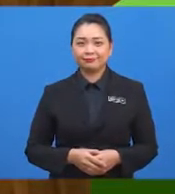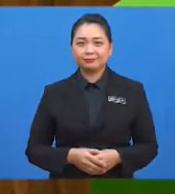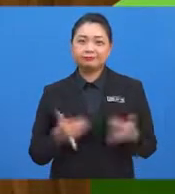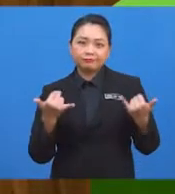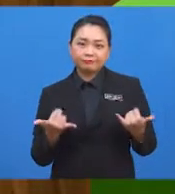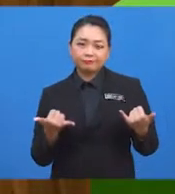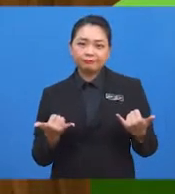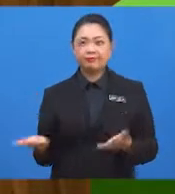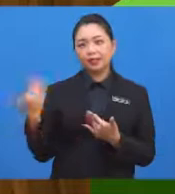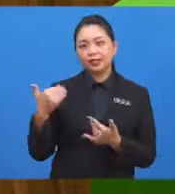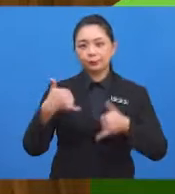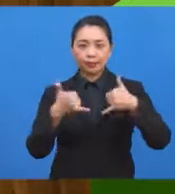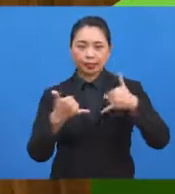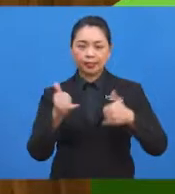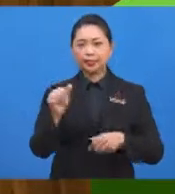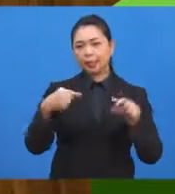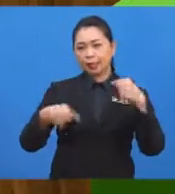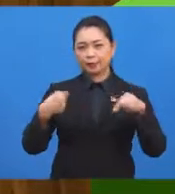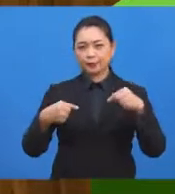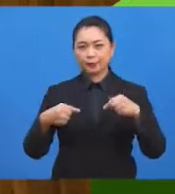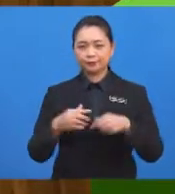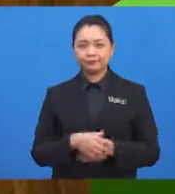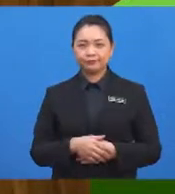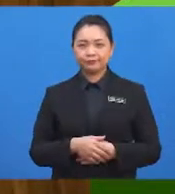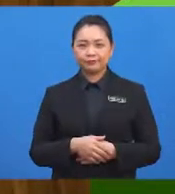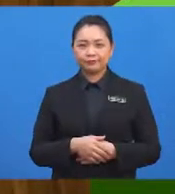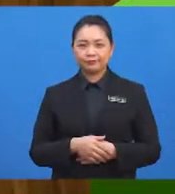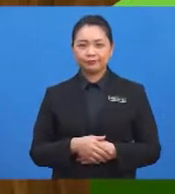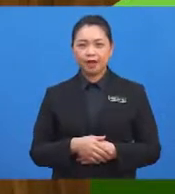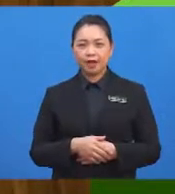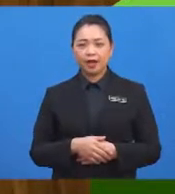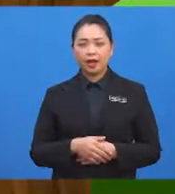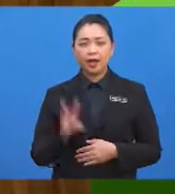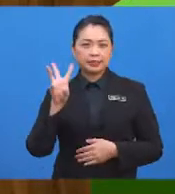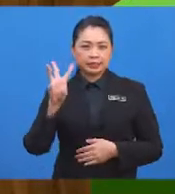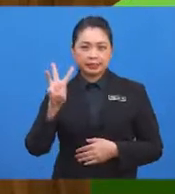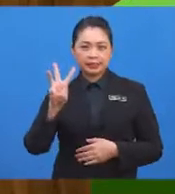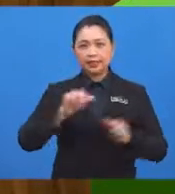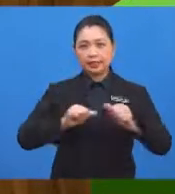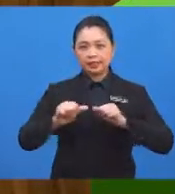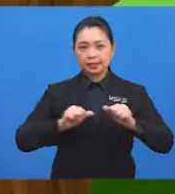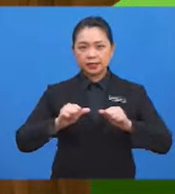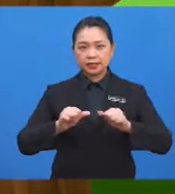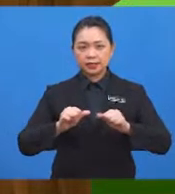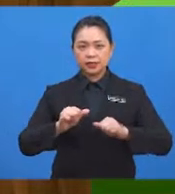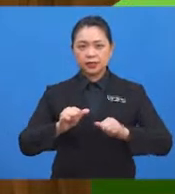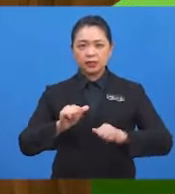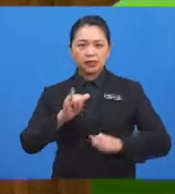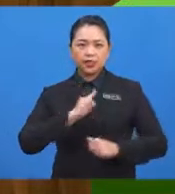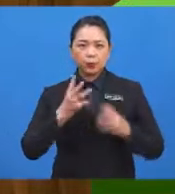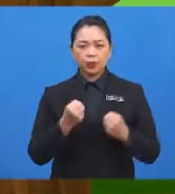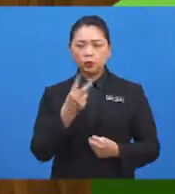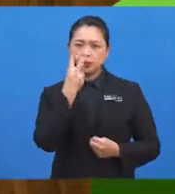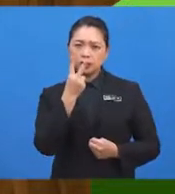Now, let's play a game because we just did 6 activities. Now, I want to see whether you